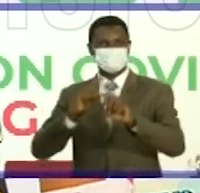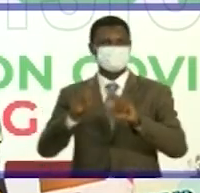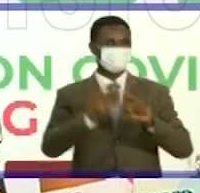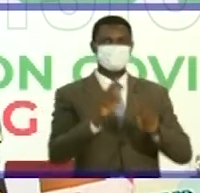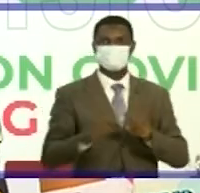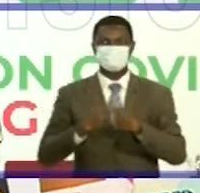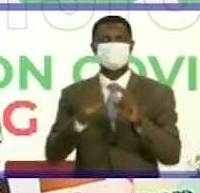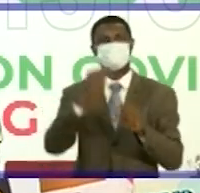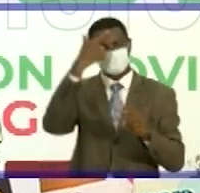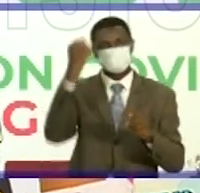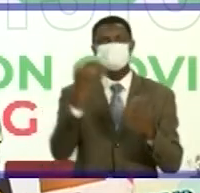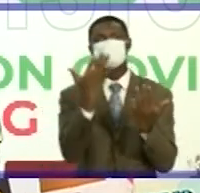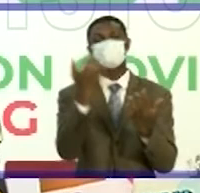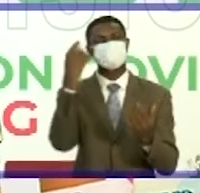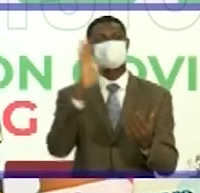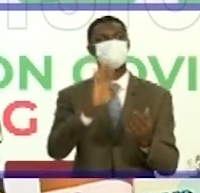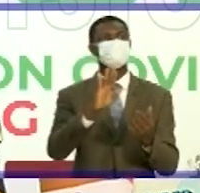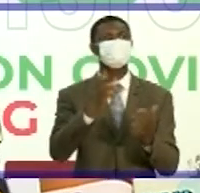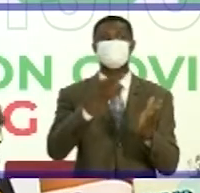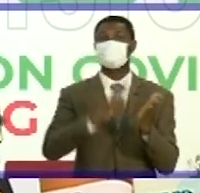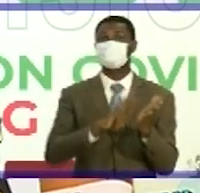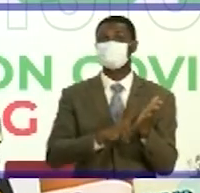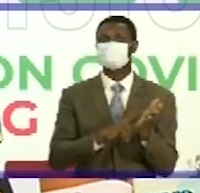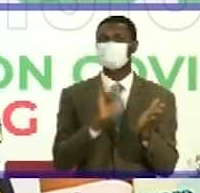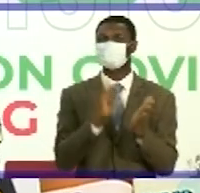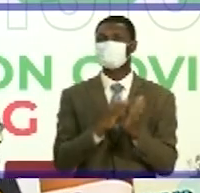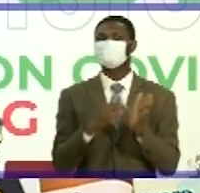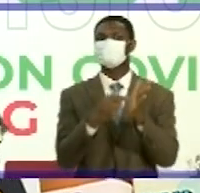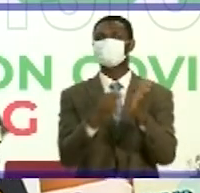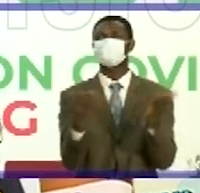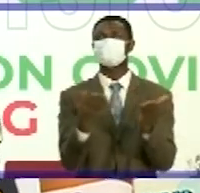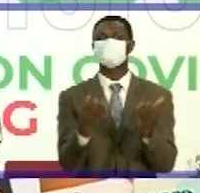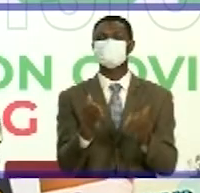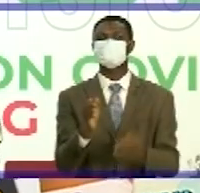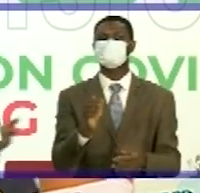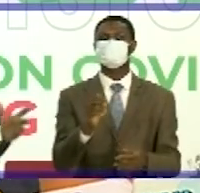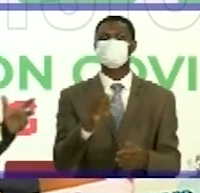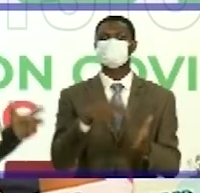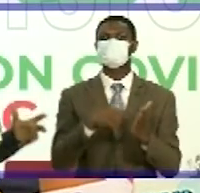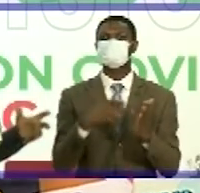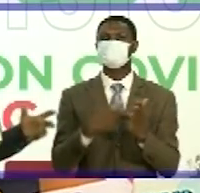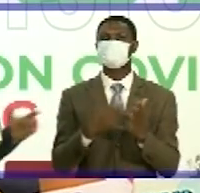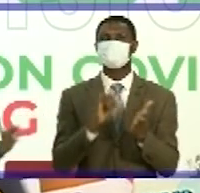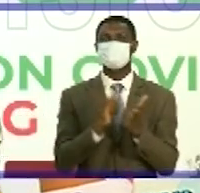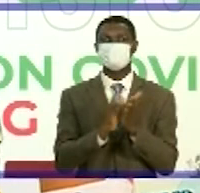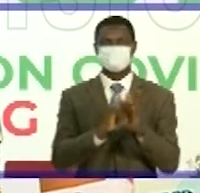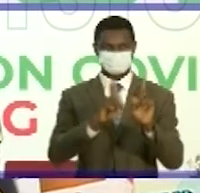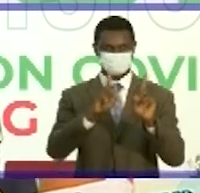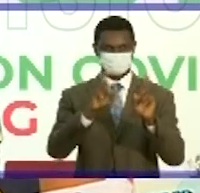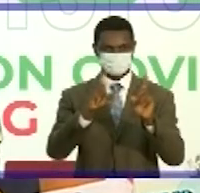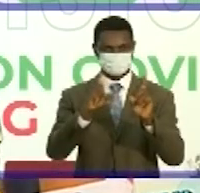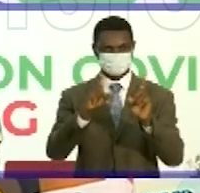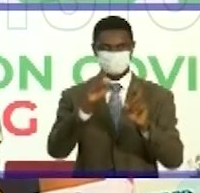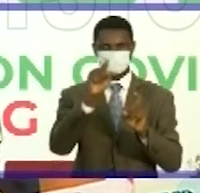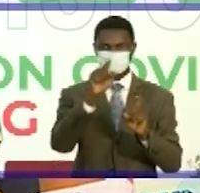things. What that is depicting is that the test you have taken must be secured and protected. You